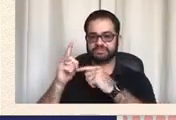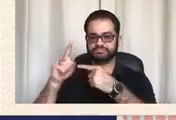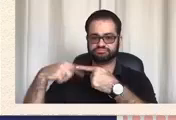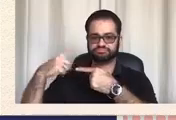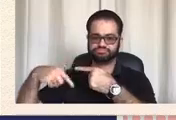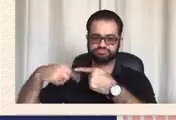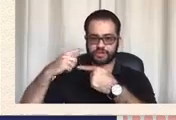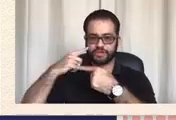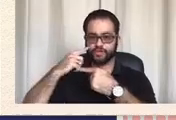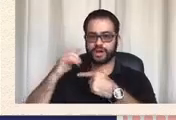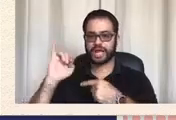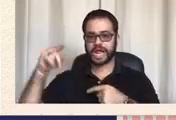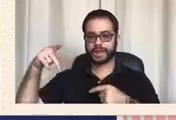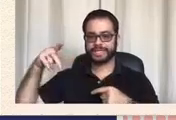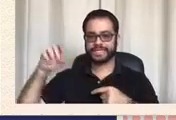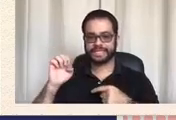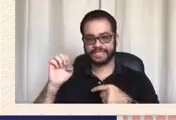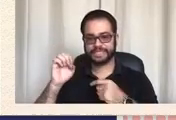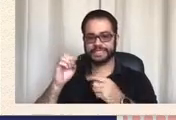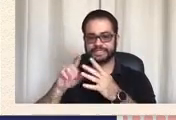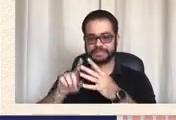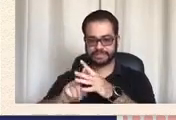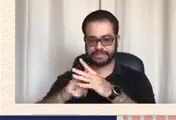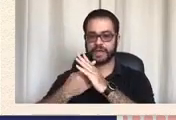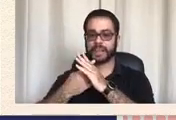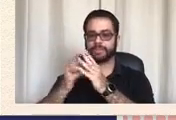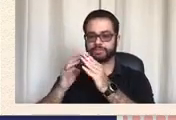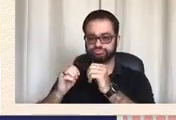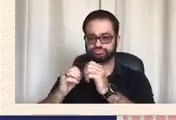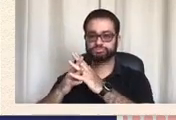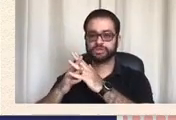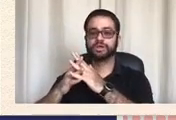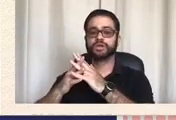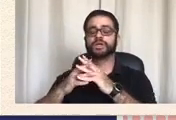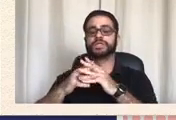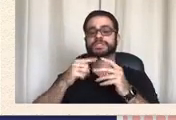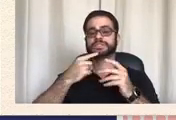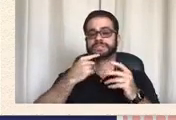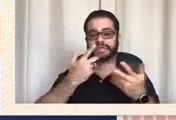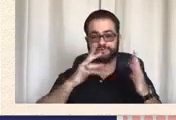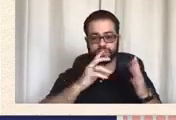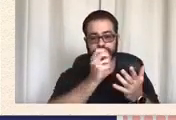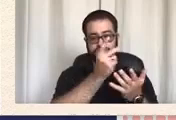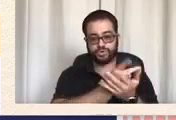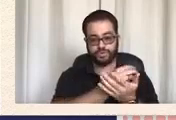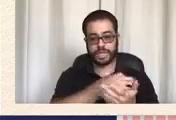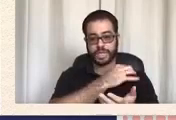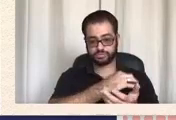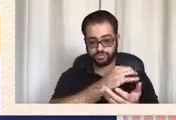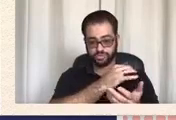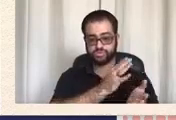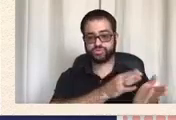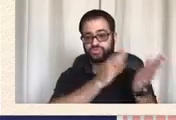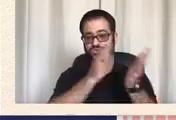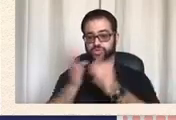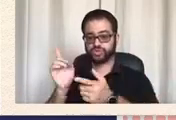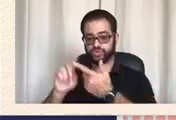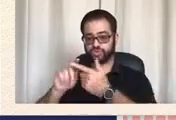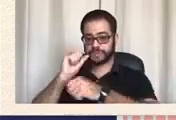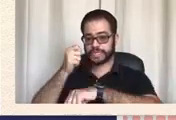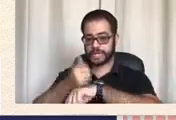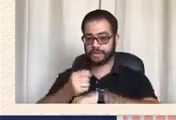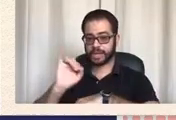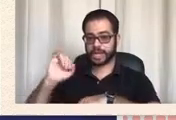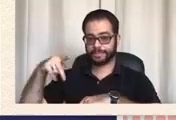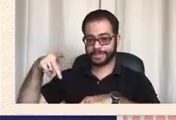development from when they determine that you're eligible for services. And the Division of Vocational Rehabilitation Services